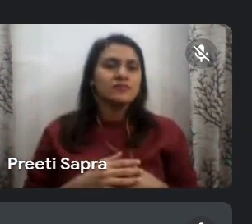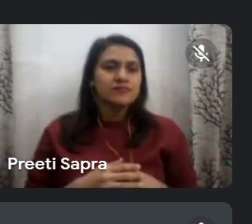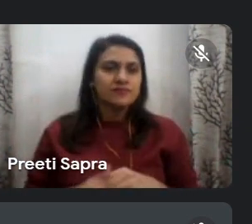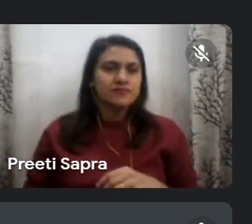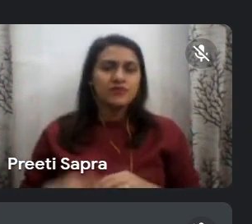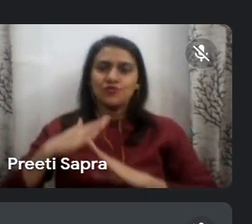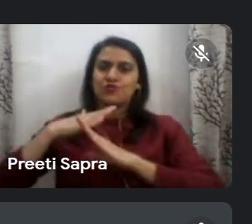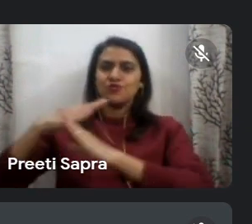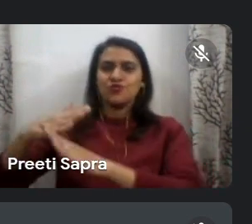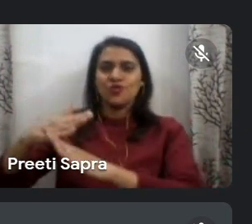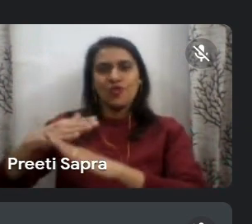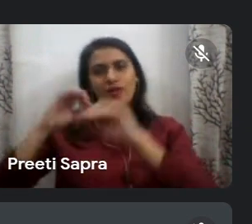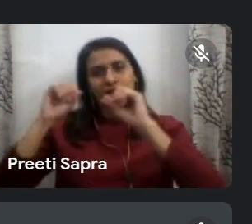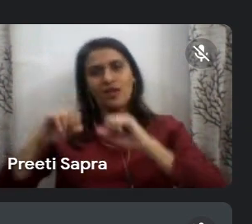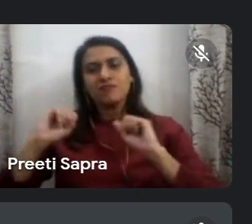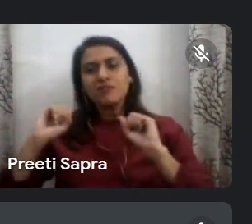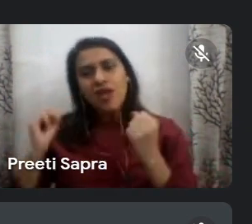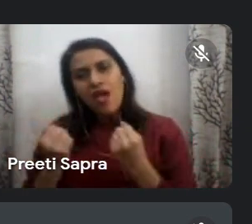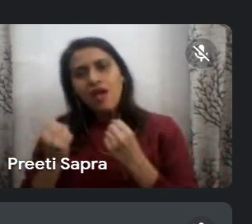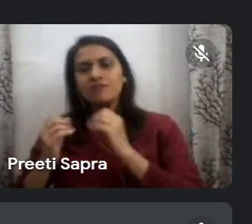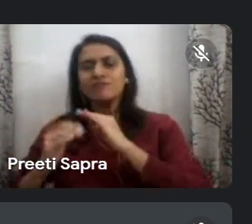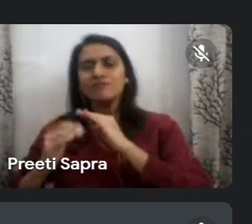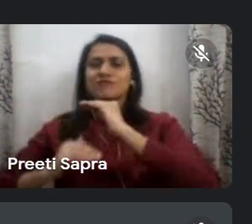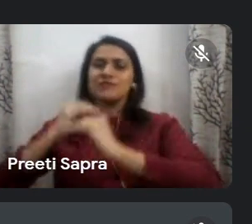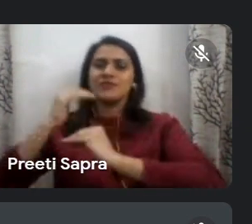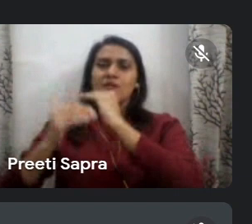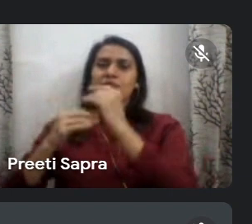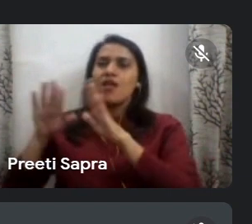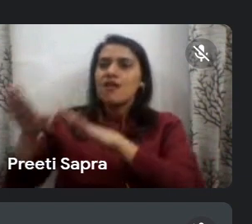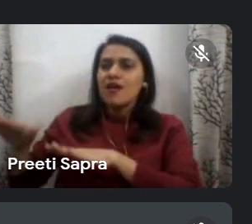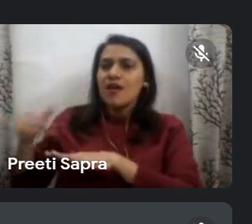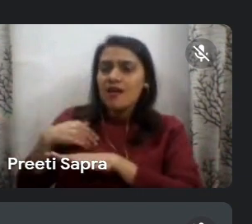secured and capable of growing, depending on the